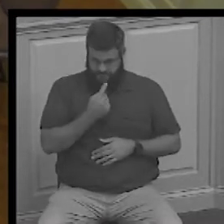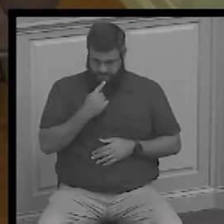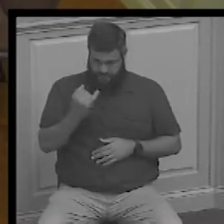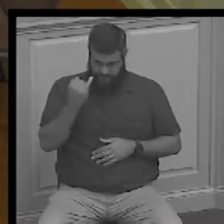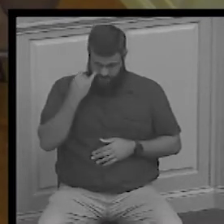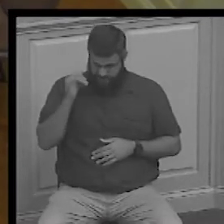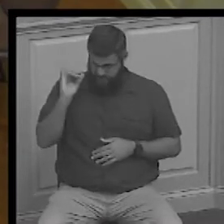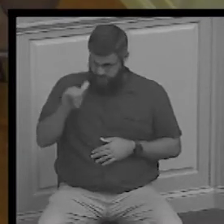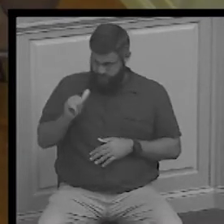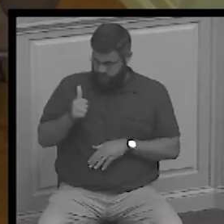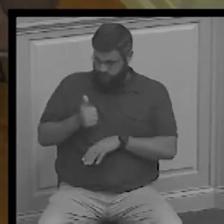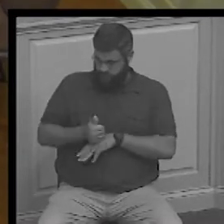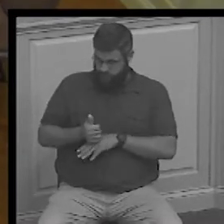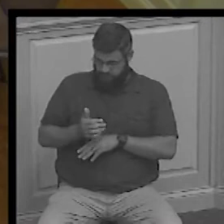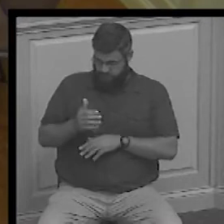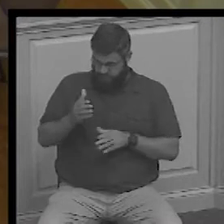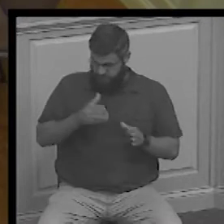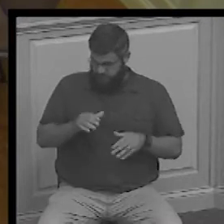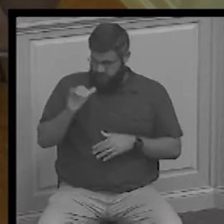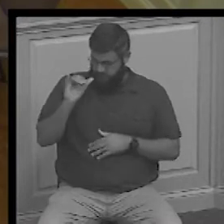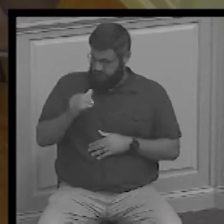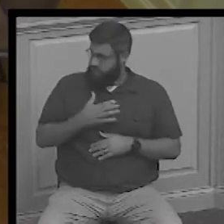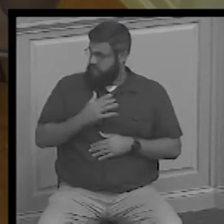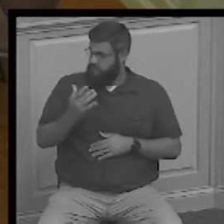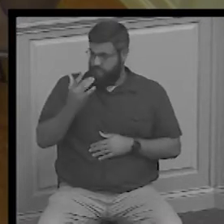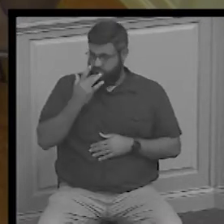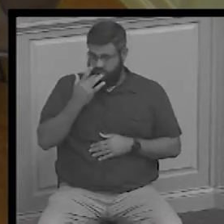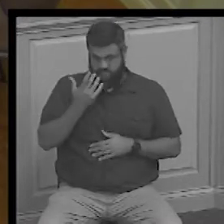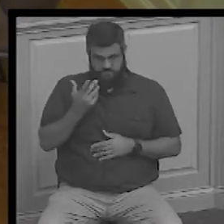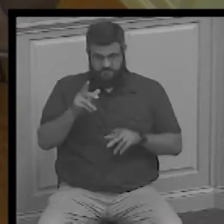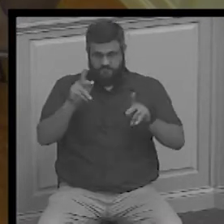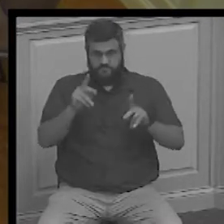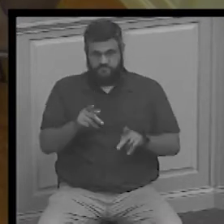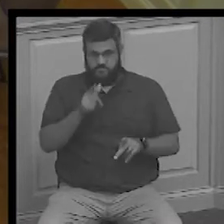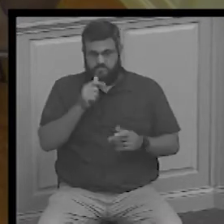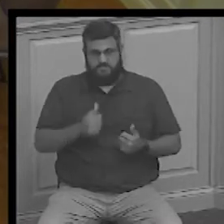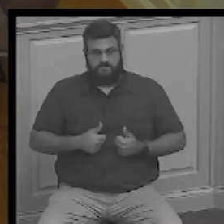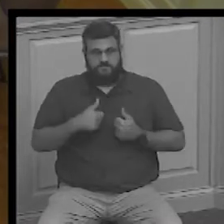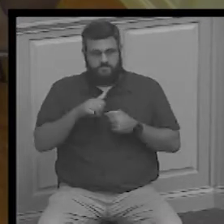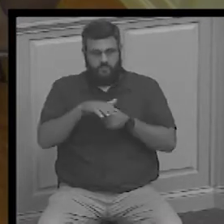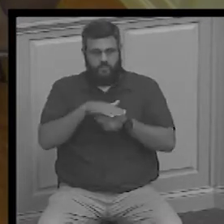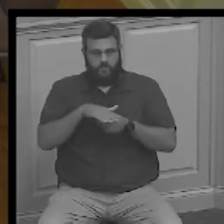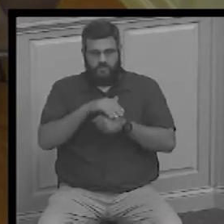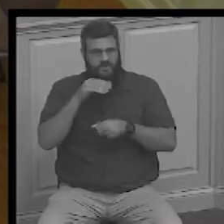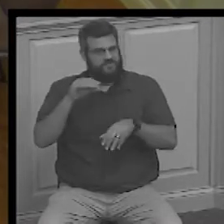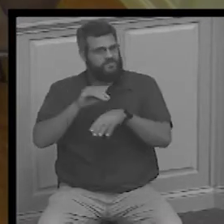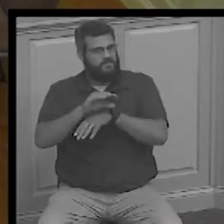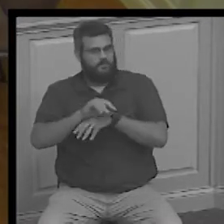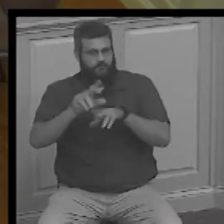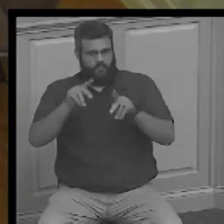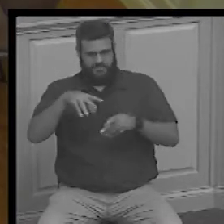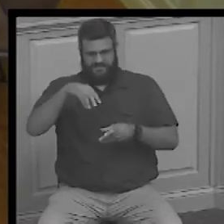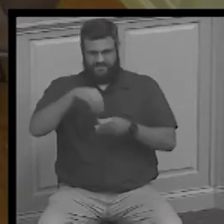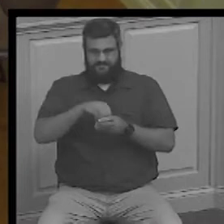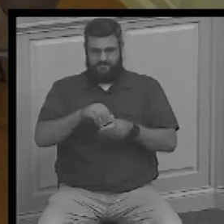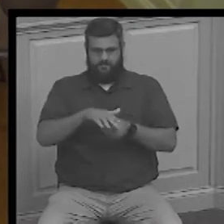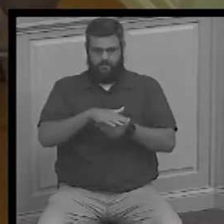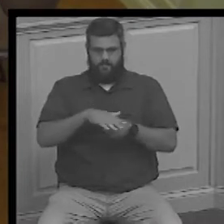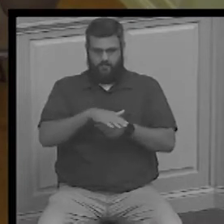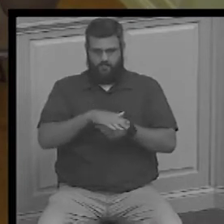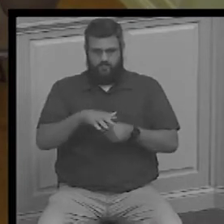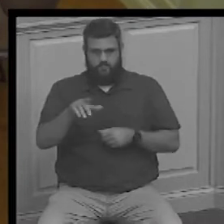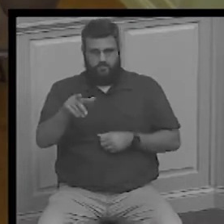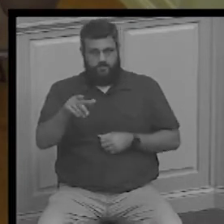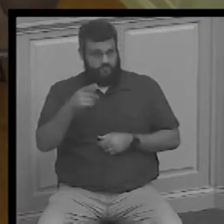described, my preference would be that it is someone that's local, Yeah. not a consultant. Yeah, because it's going to cost you money